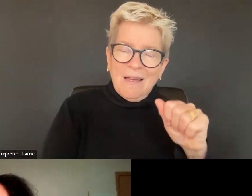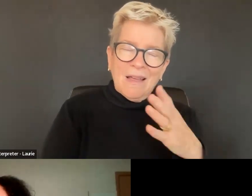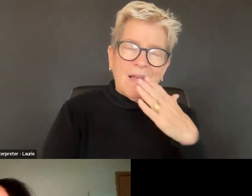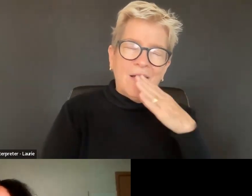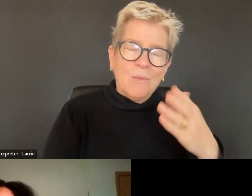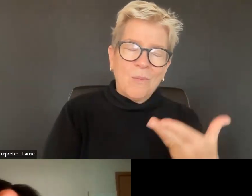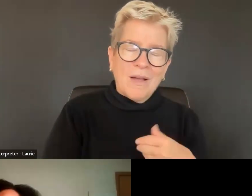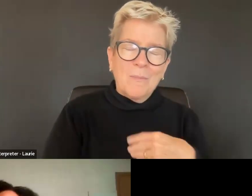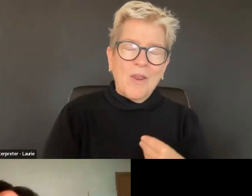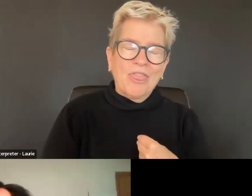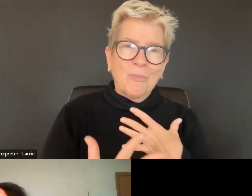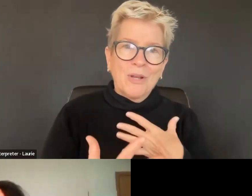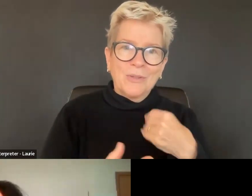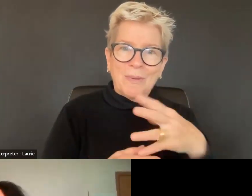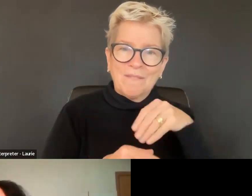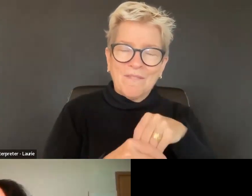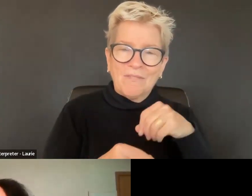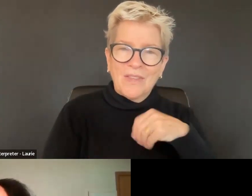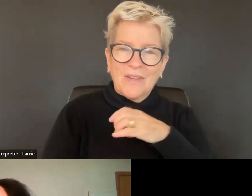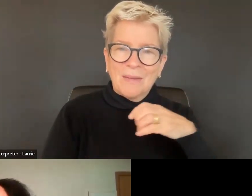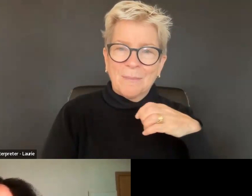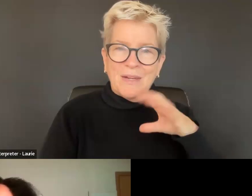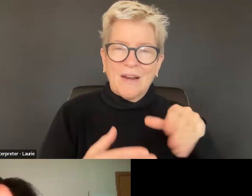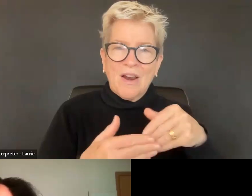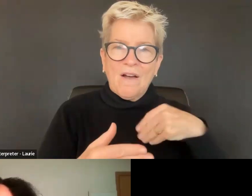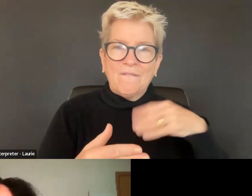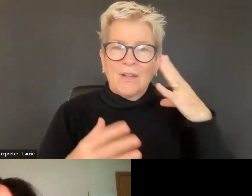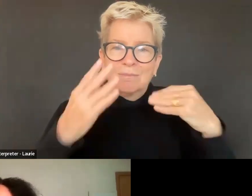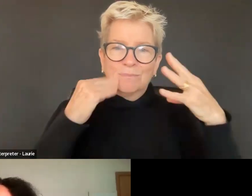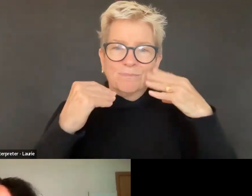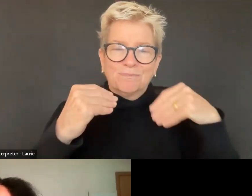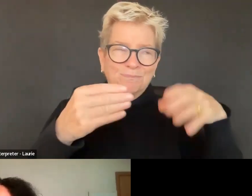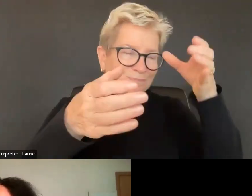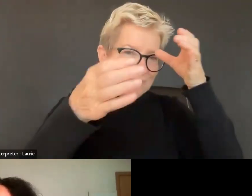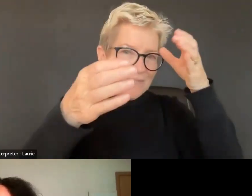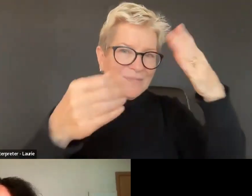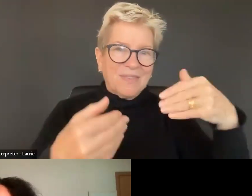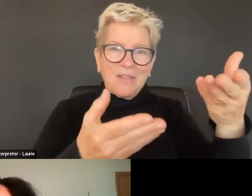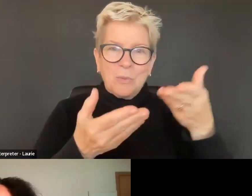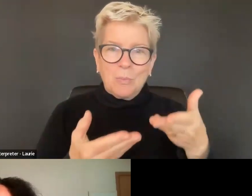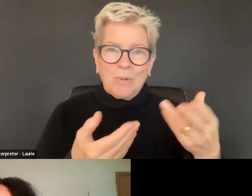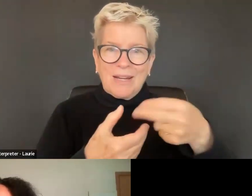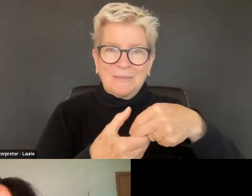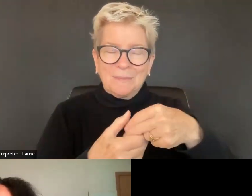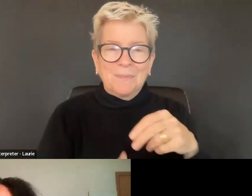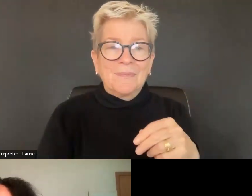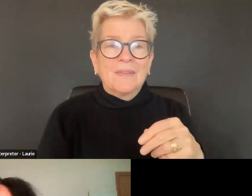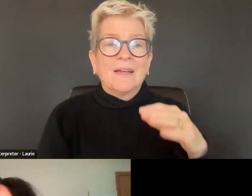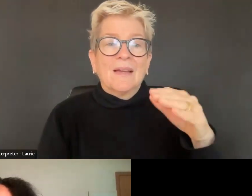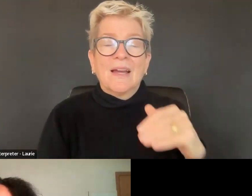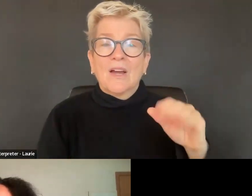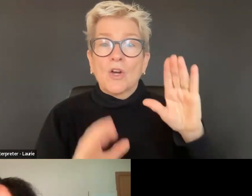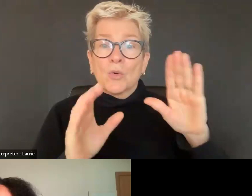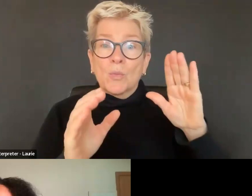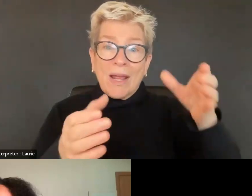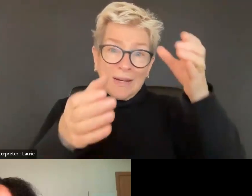to have you part of this committee and all of the expertise and experience that you bring. And speaking of great